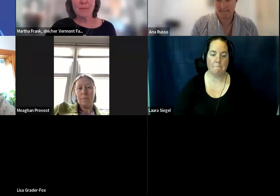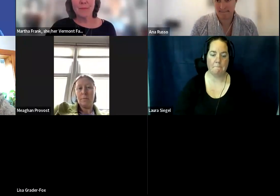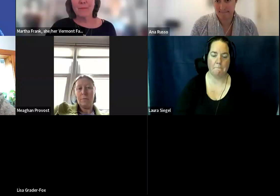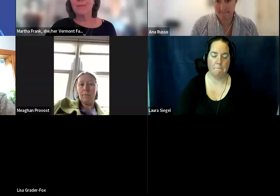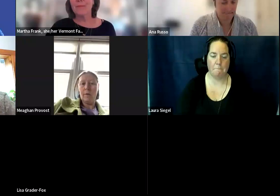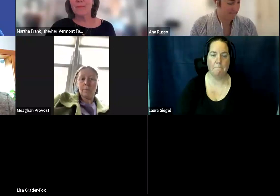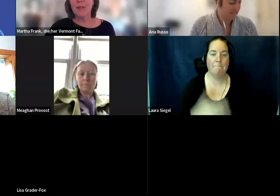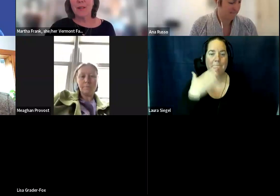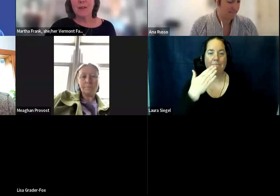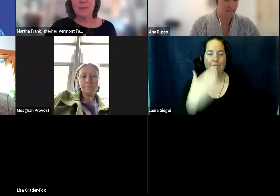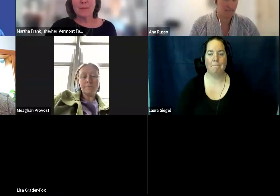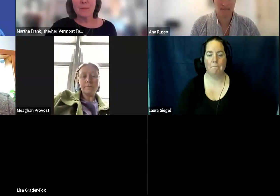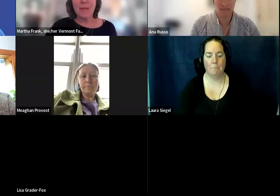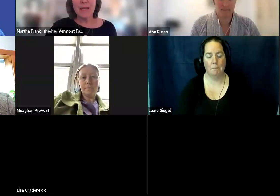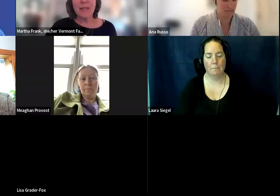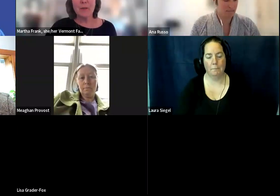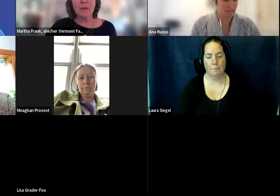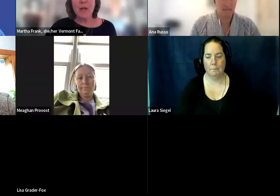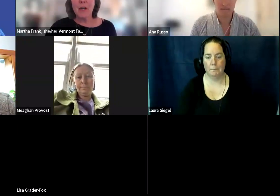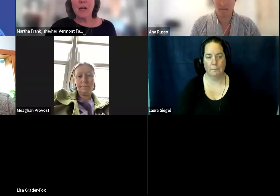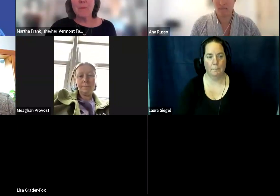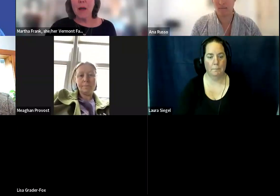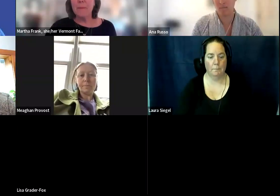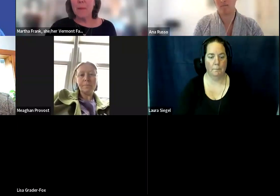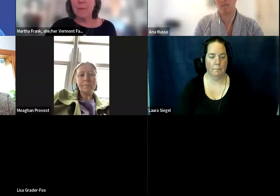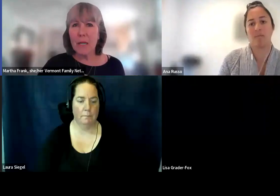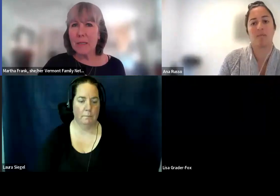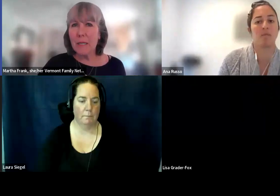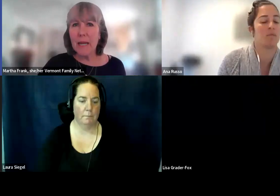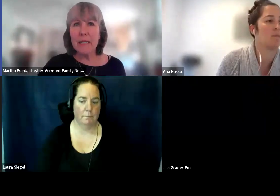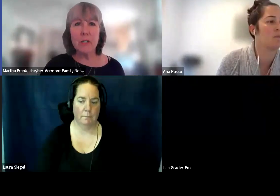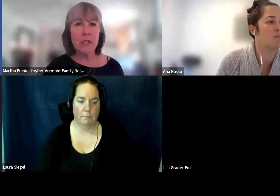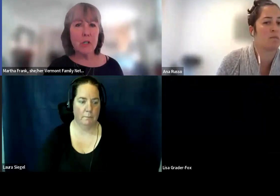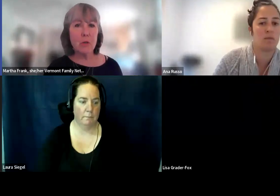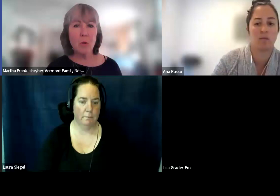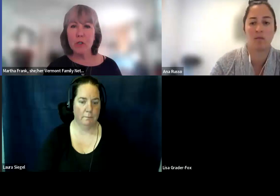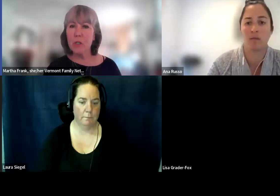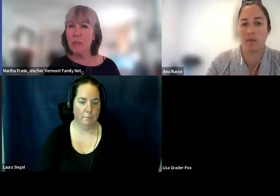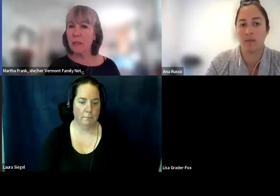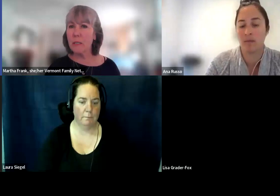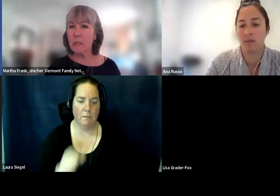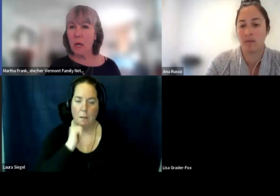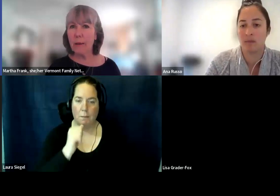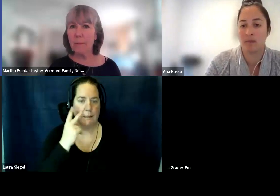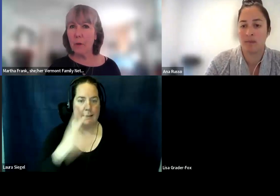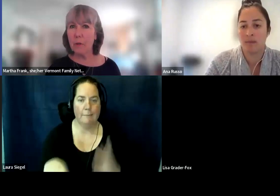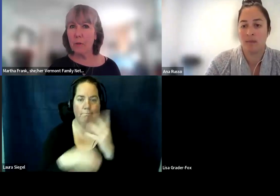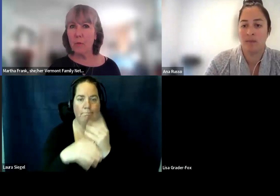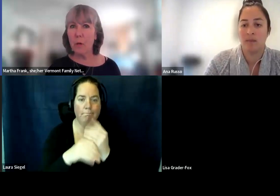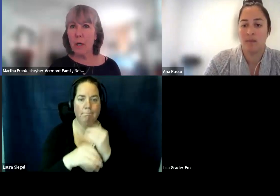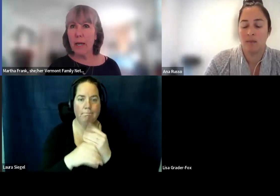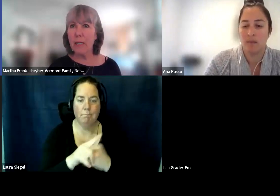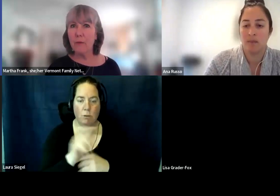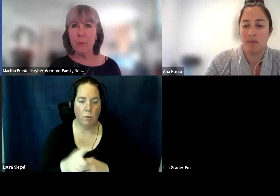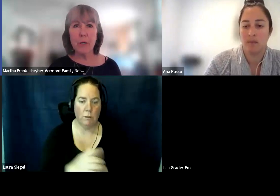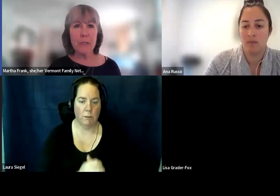Okay, thank you. Yeah, sure. Thank you. I'm not seeing any additional questions at this time.